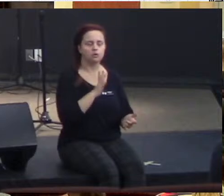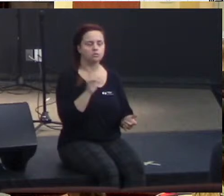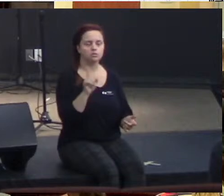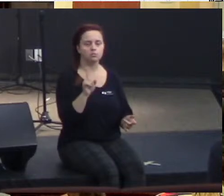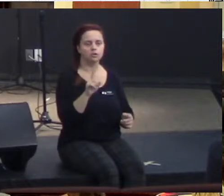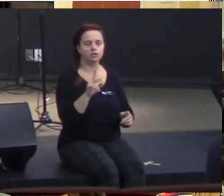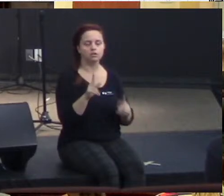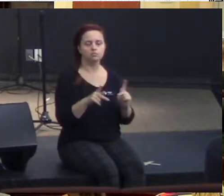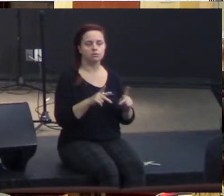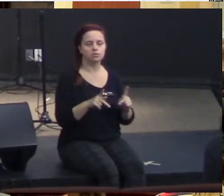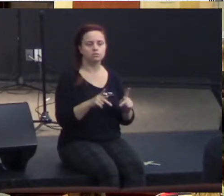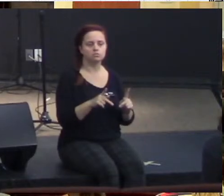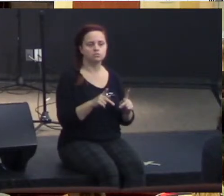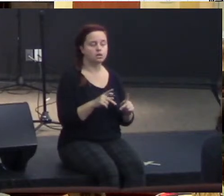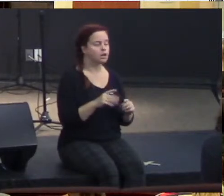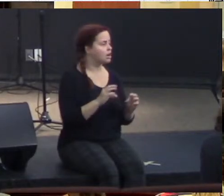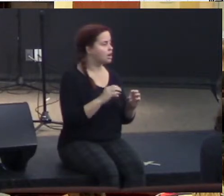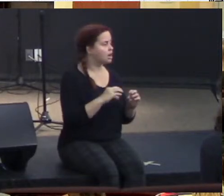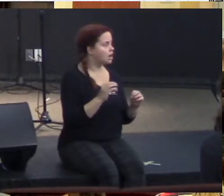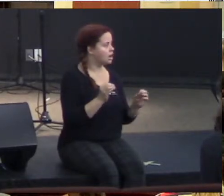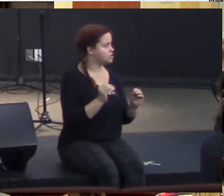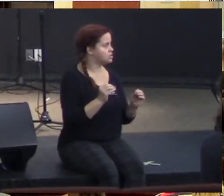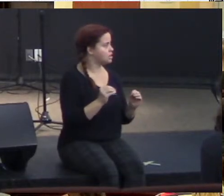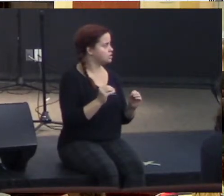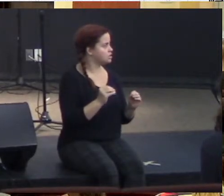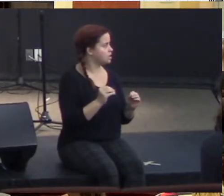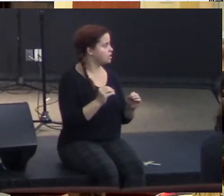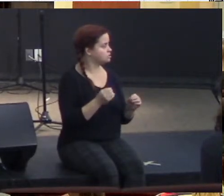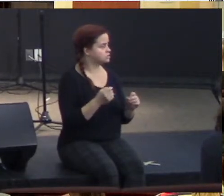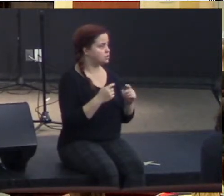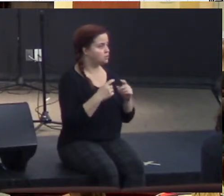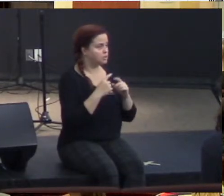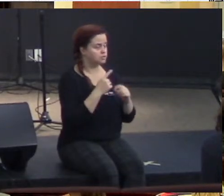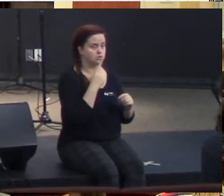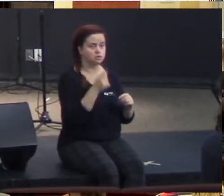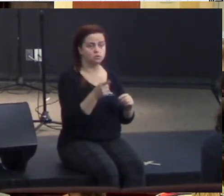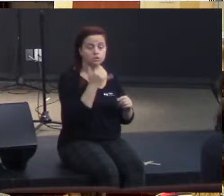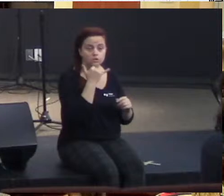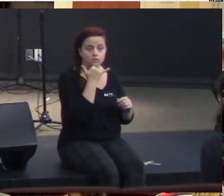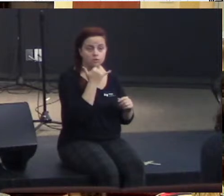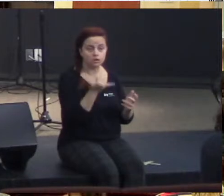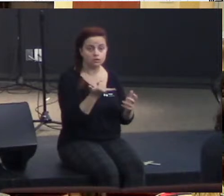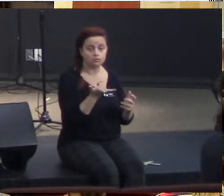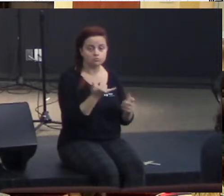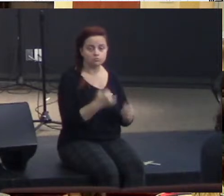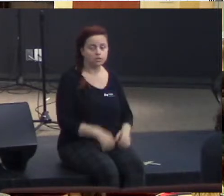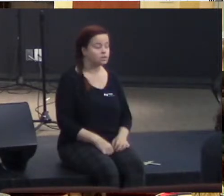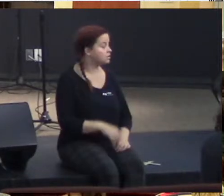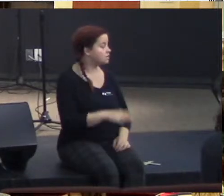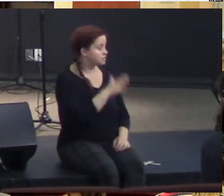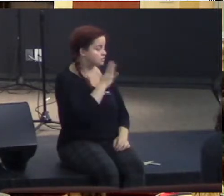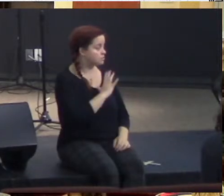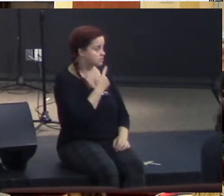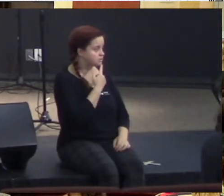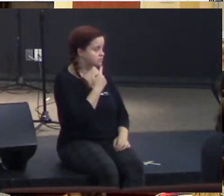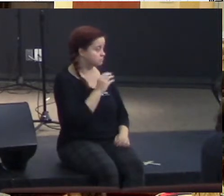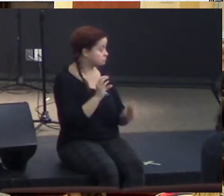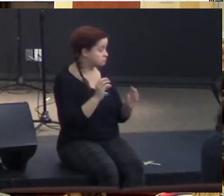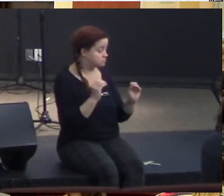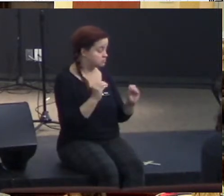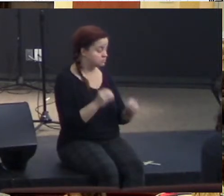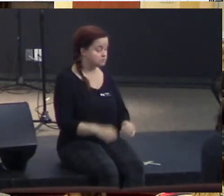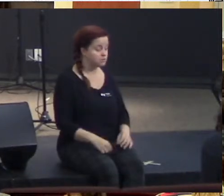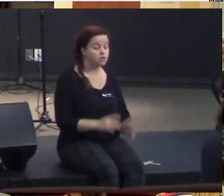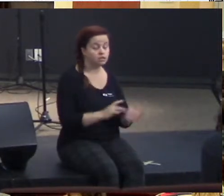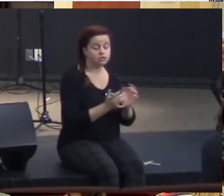sir. Then neither do I condemn you. Grace,